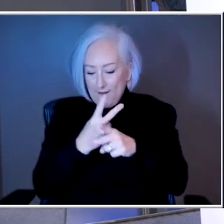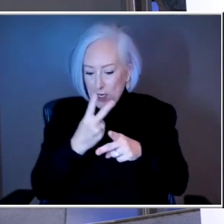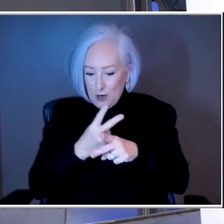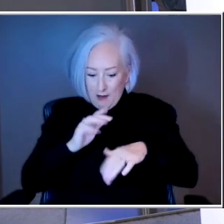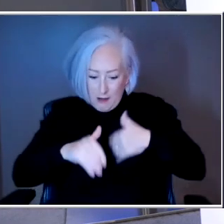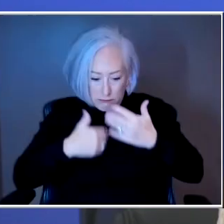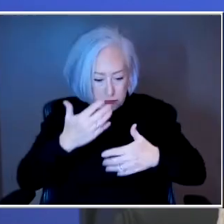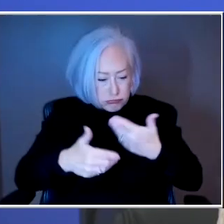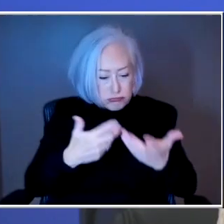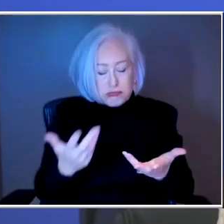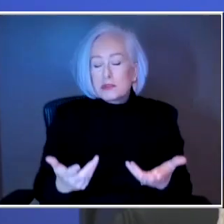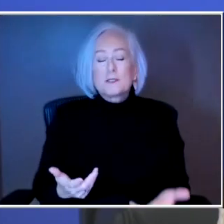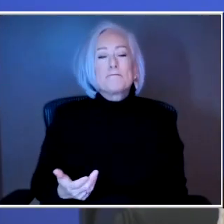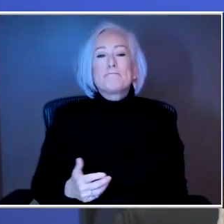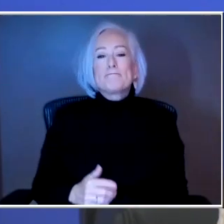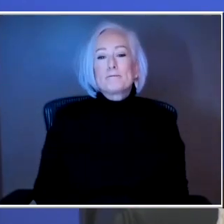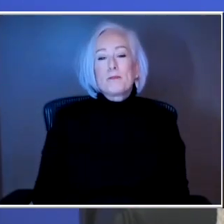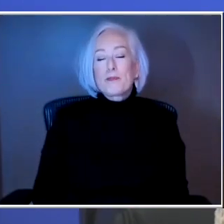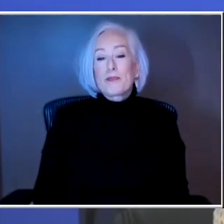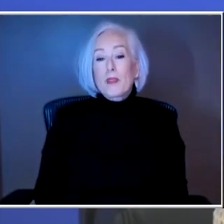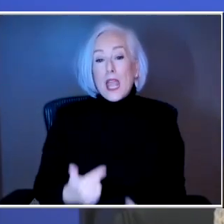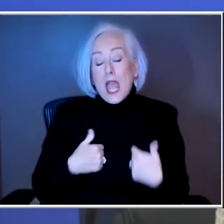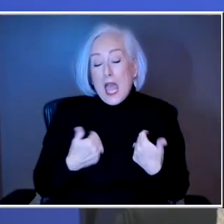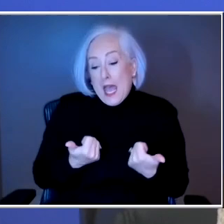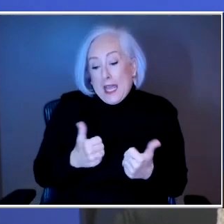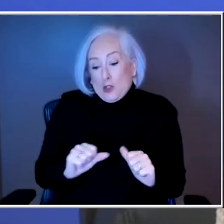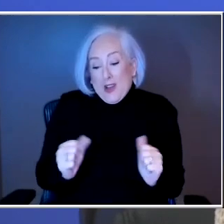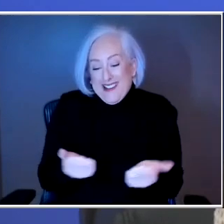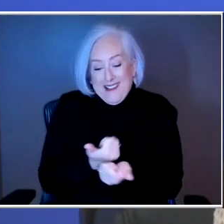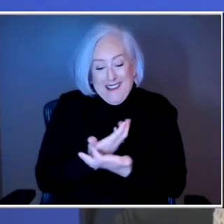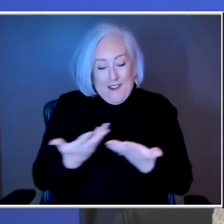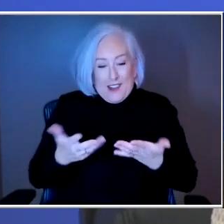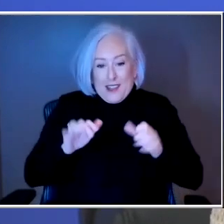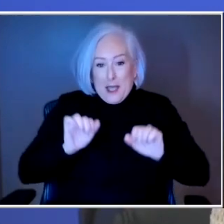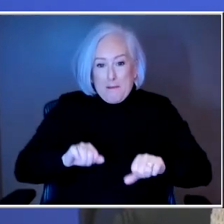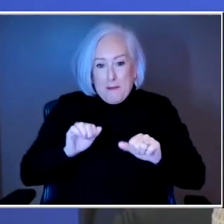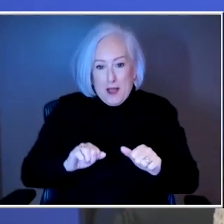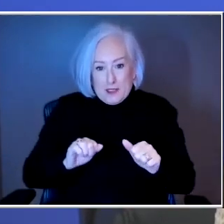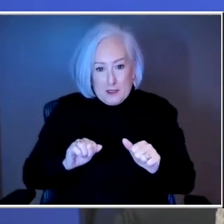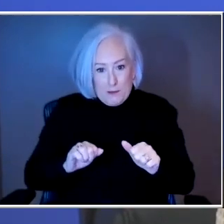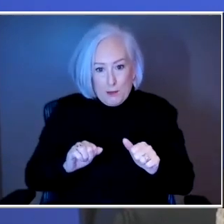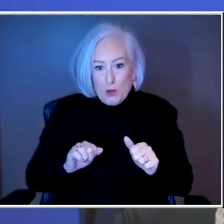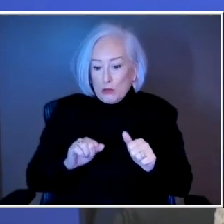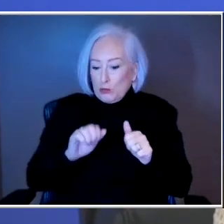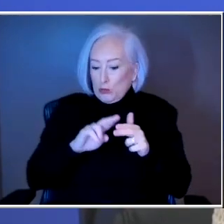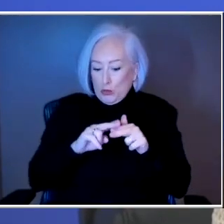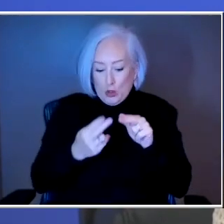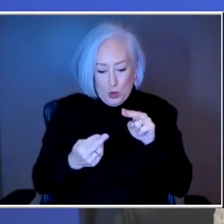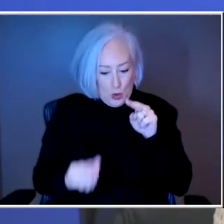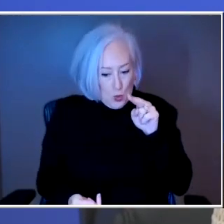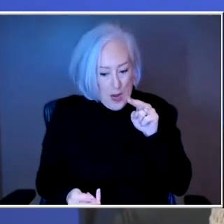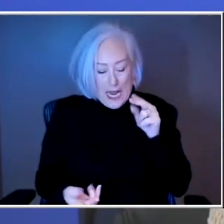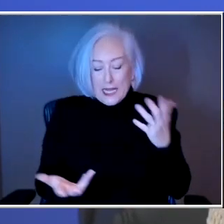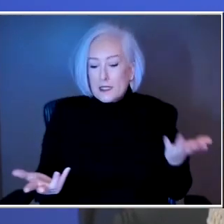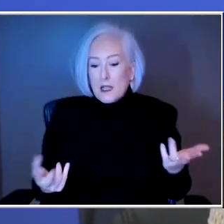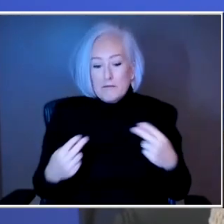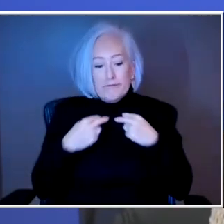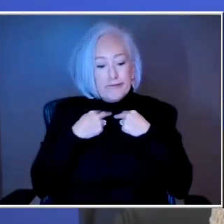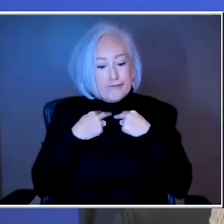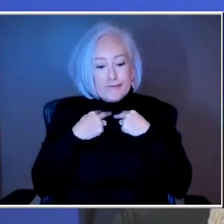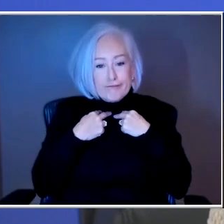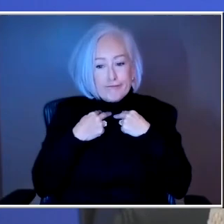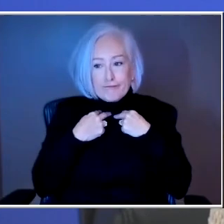mean, I'm I ready? tried everything possible to begin with, and I just got to the point where I need help. And so